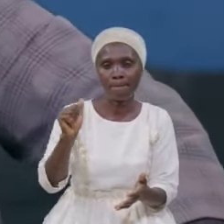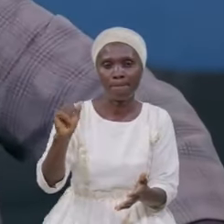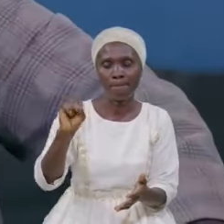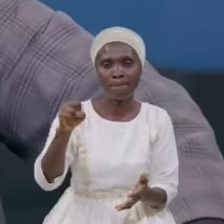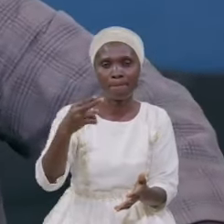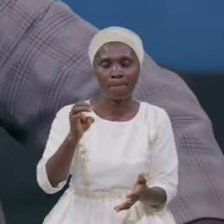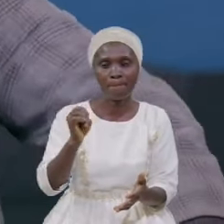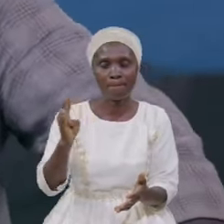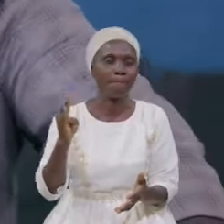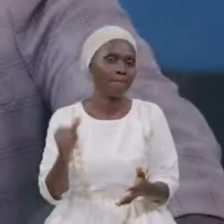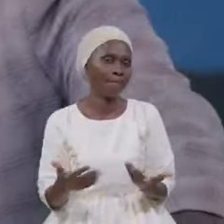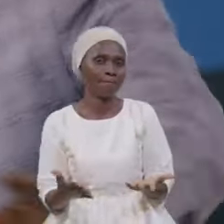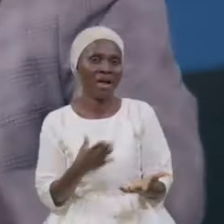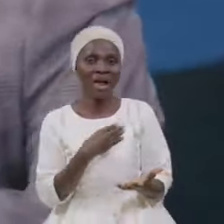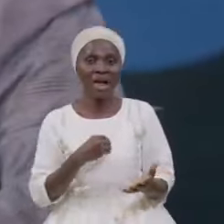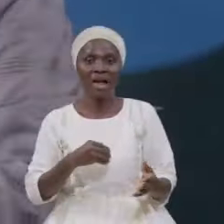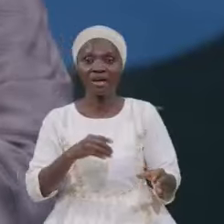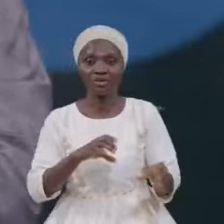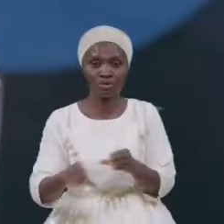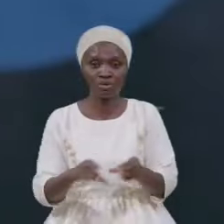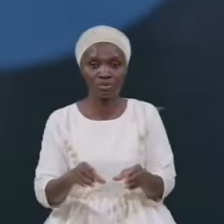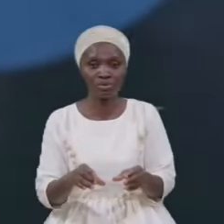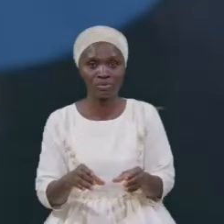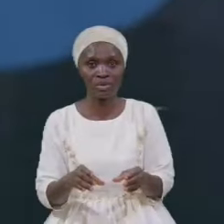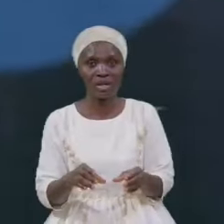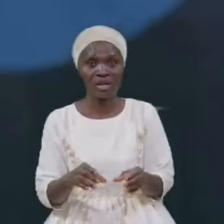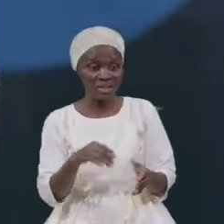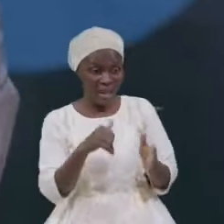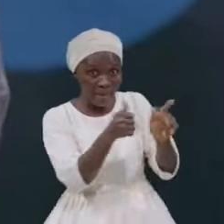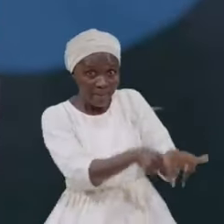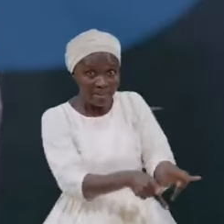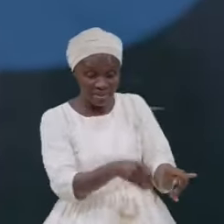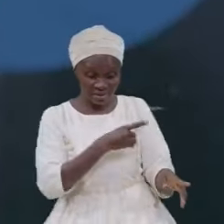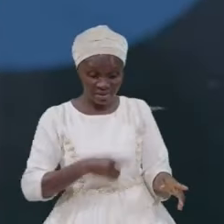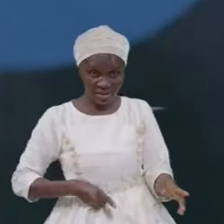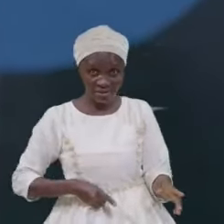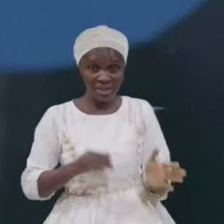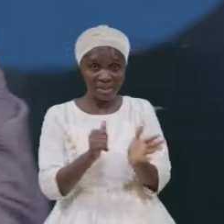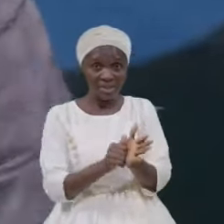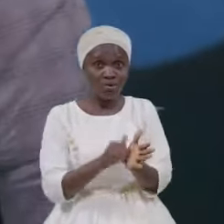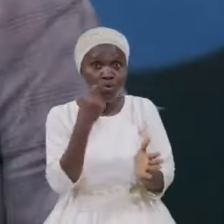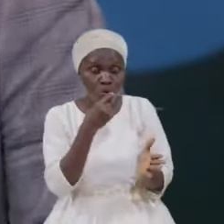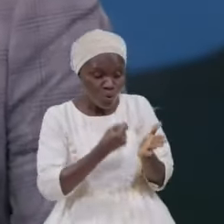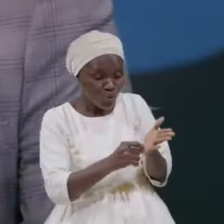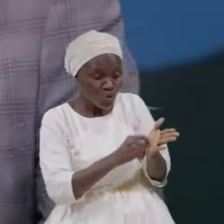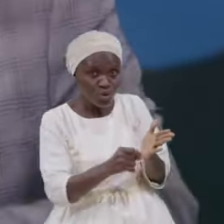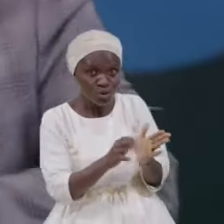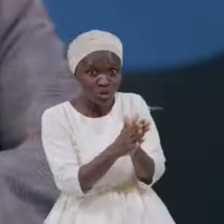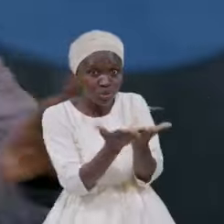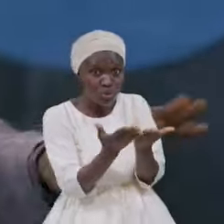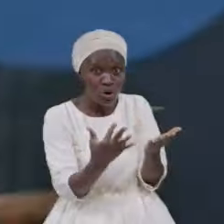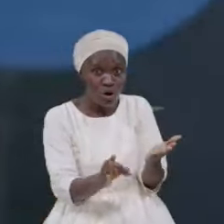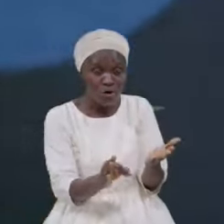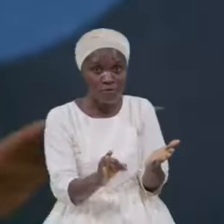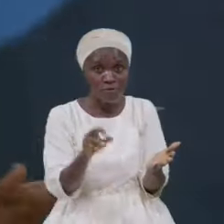30 psalms, a person who had written 72 psalms should not have done,